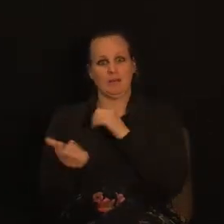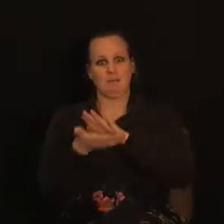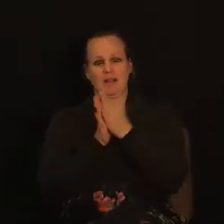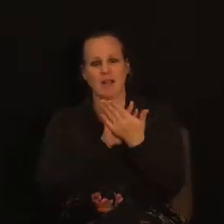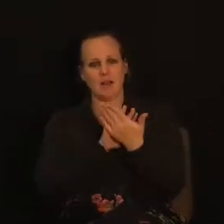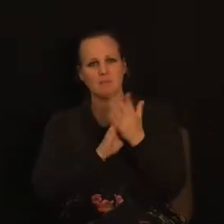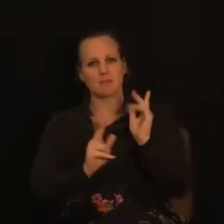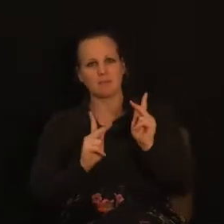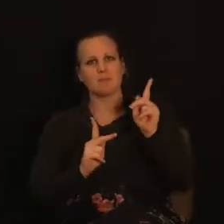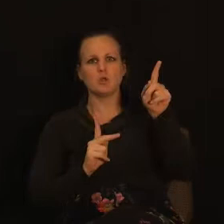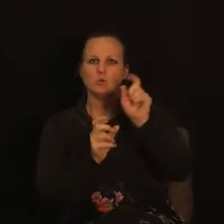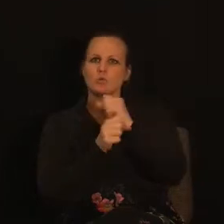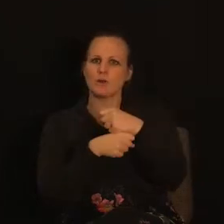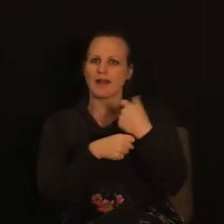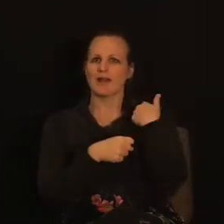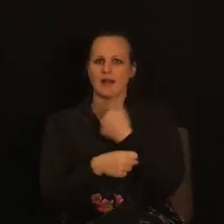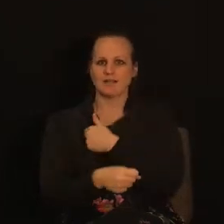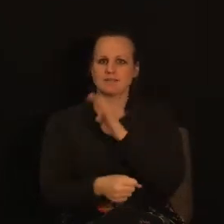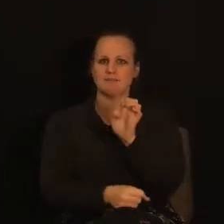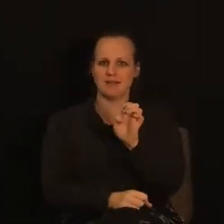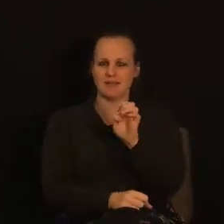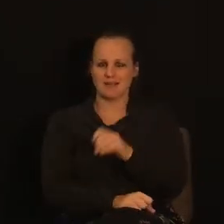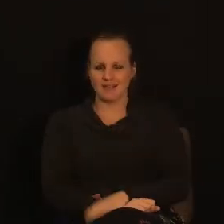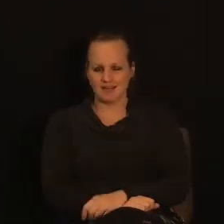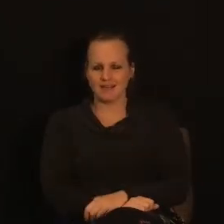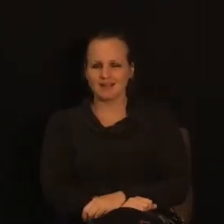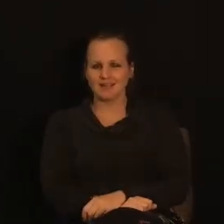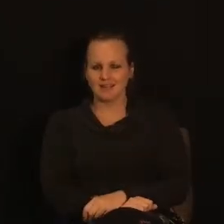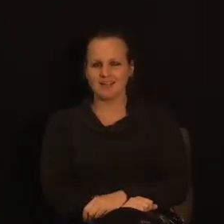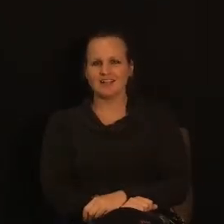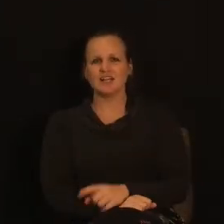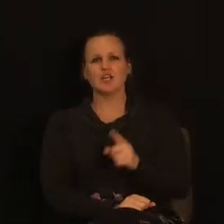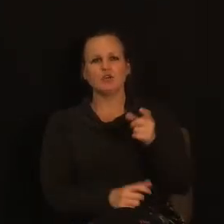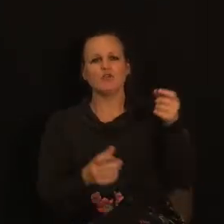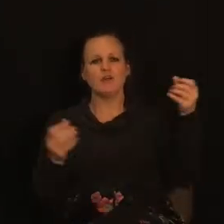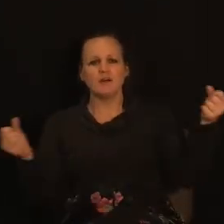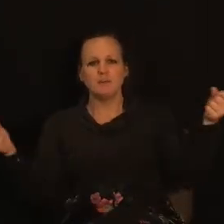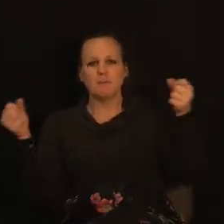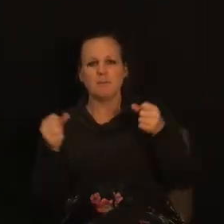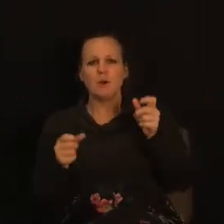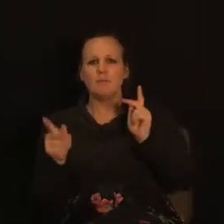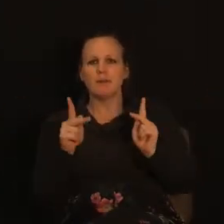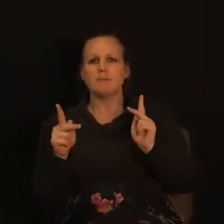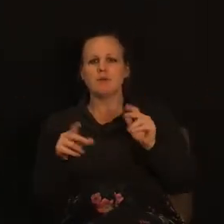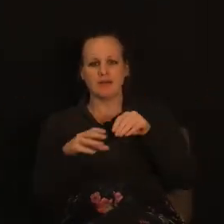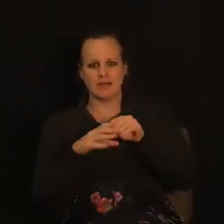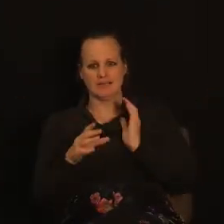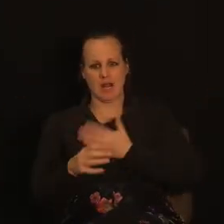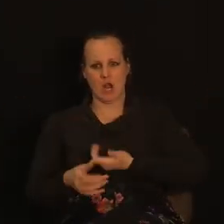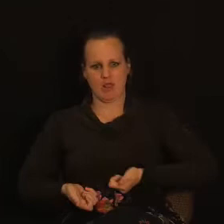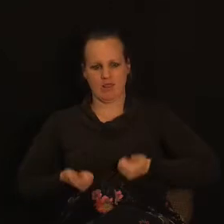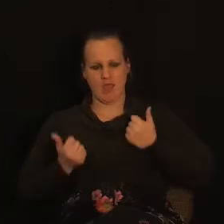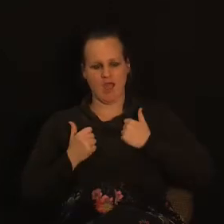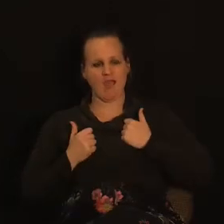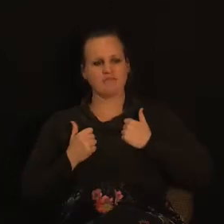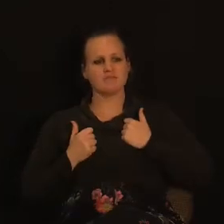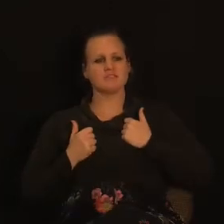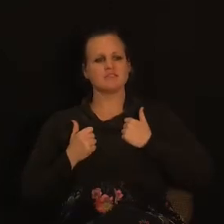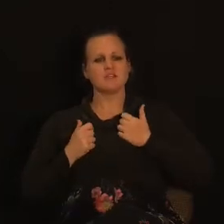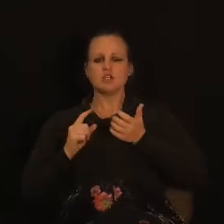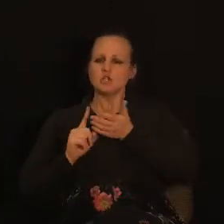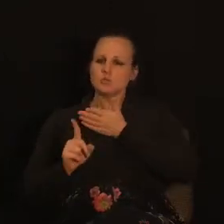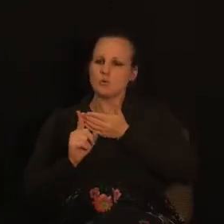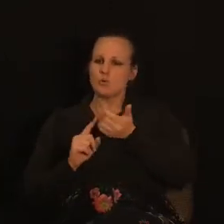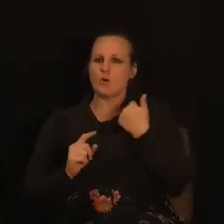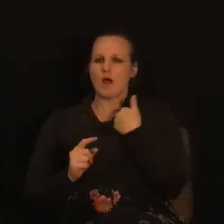put people and situations into our life to woo us to you, to correct us, to bring us into the right place.